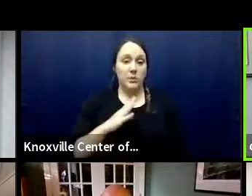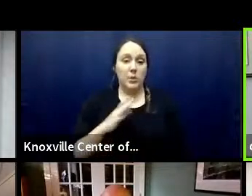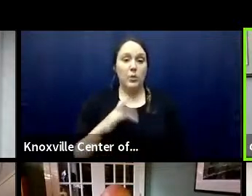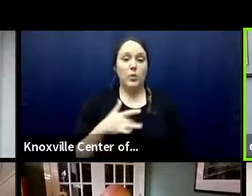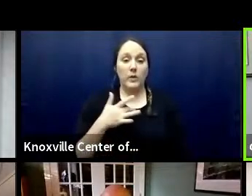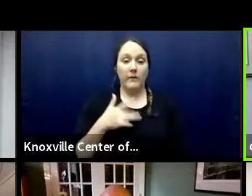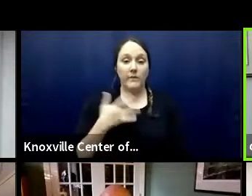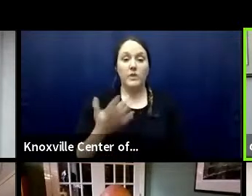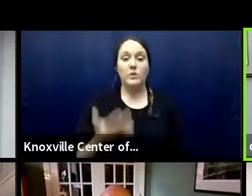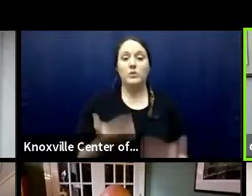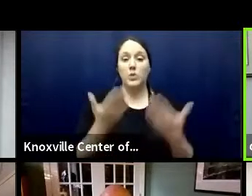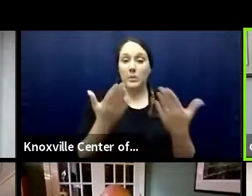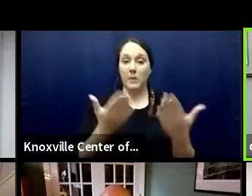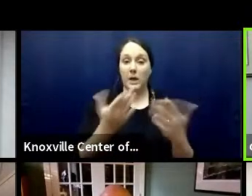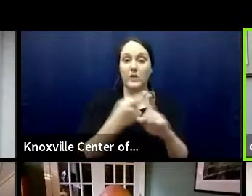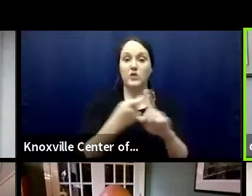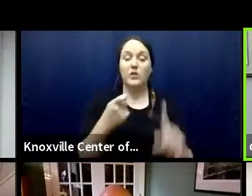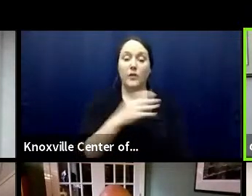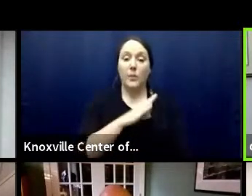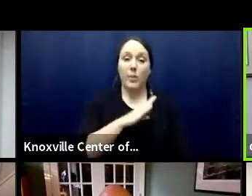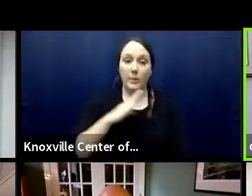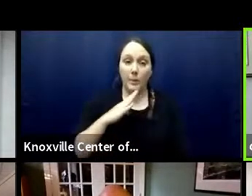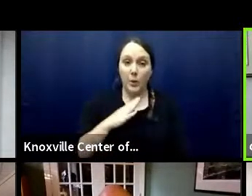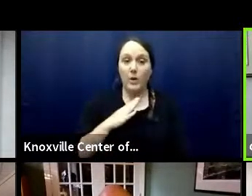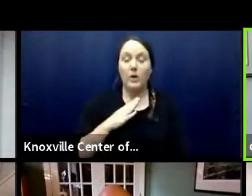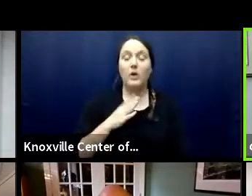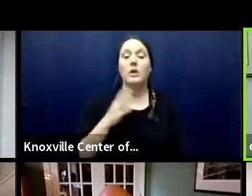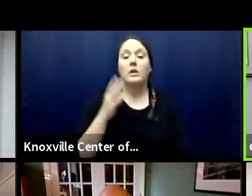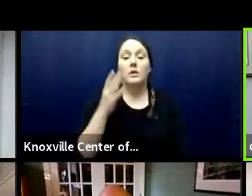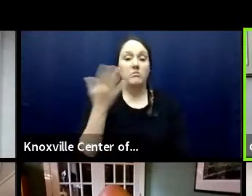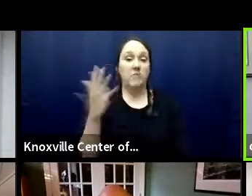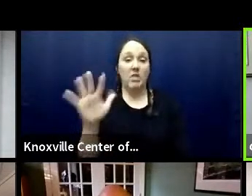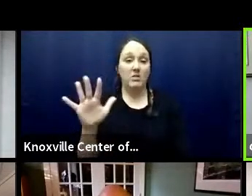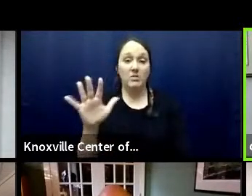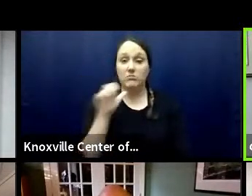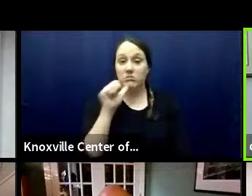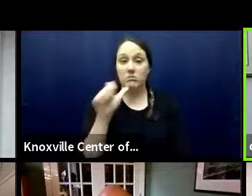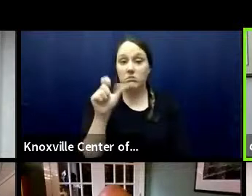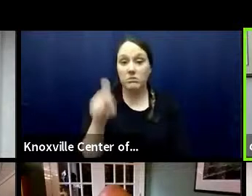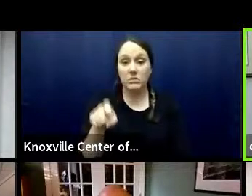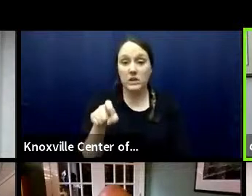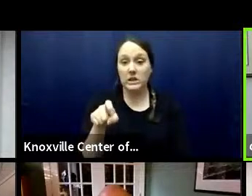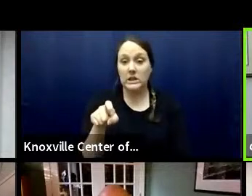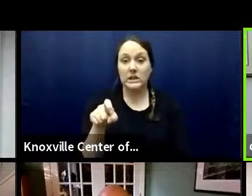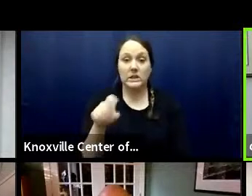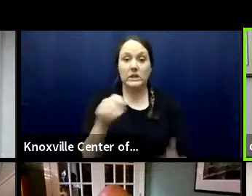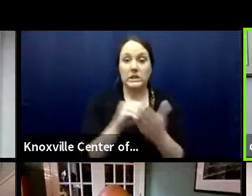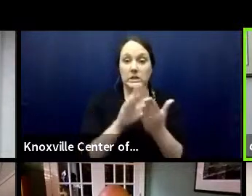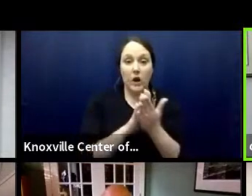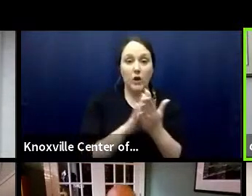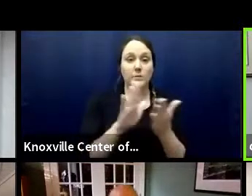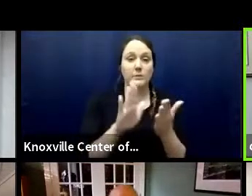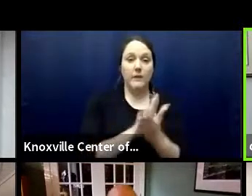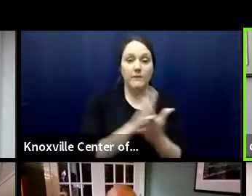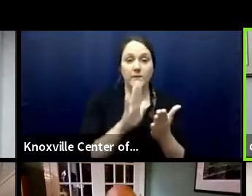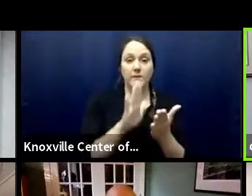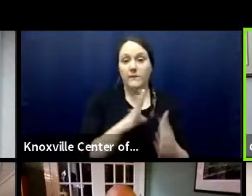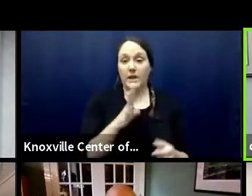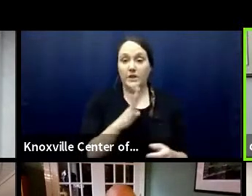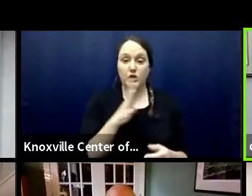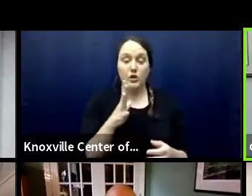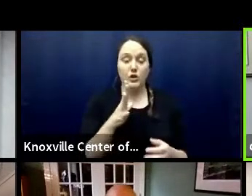is a recommendation of the board. And that's it. You don't need any document at all. If you want